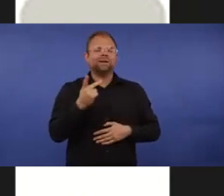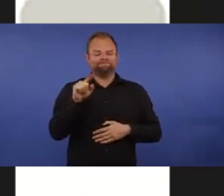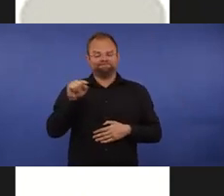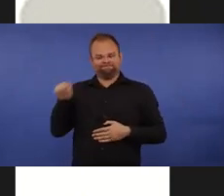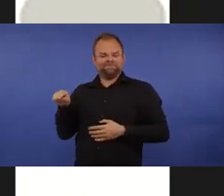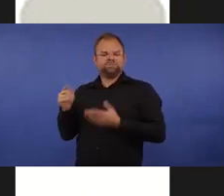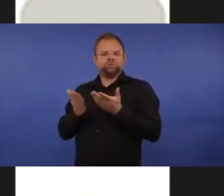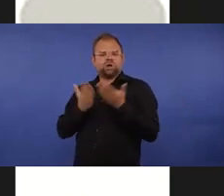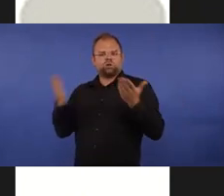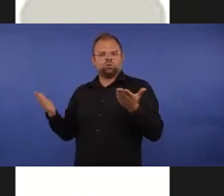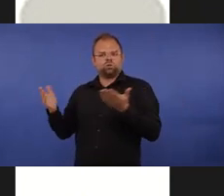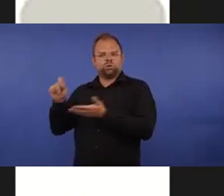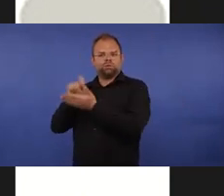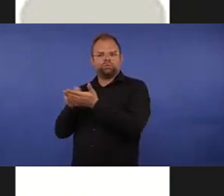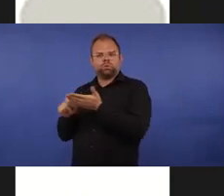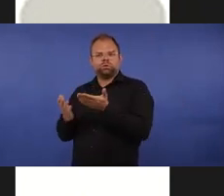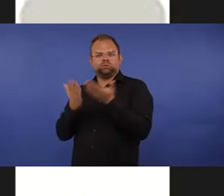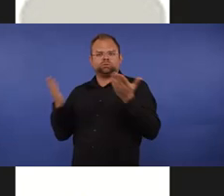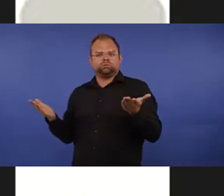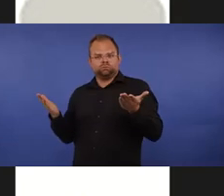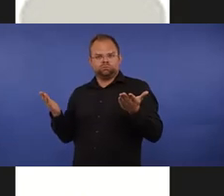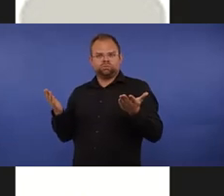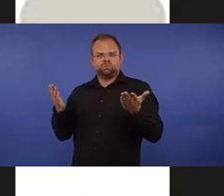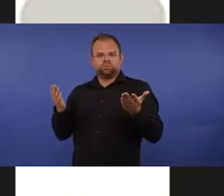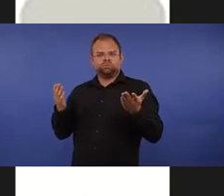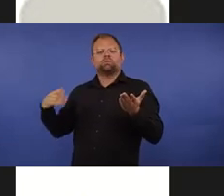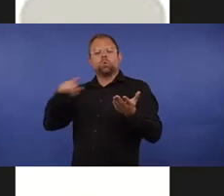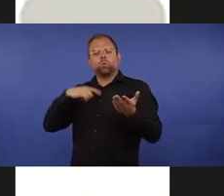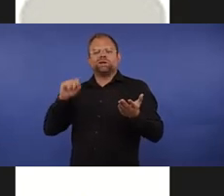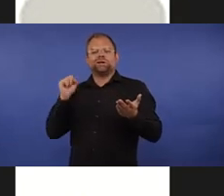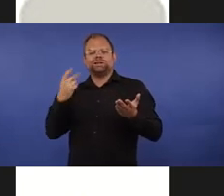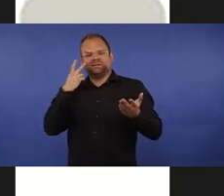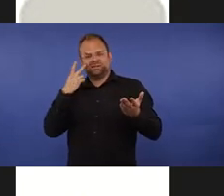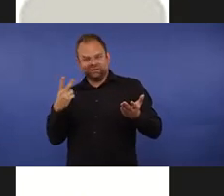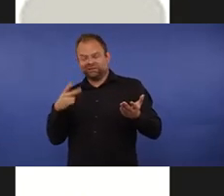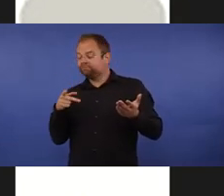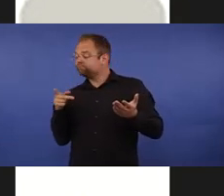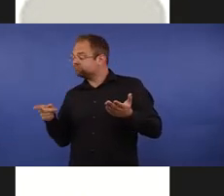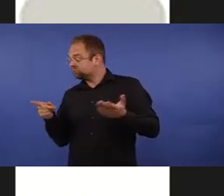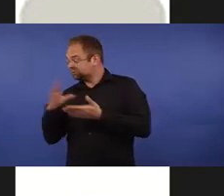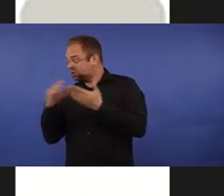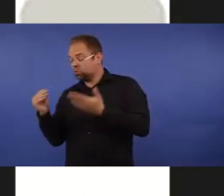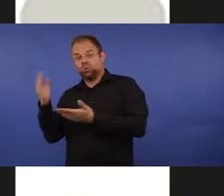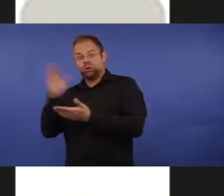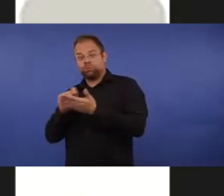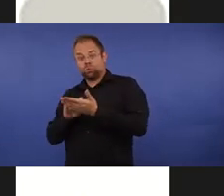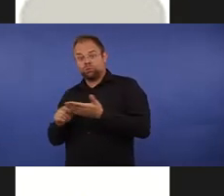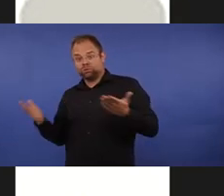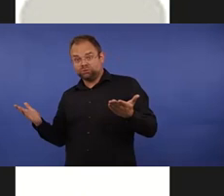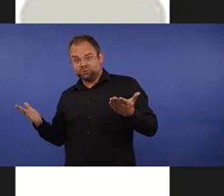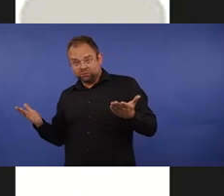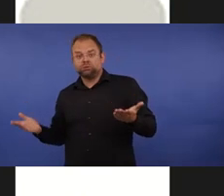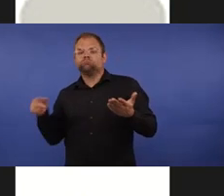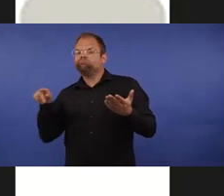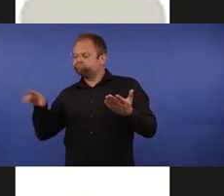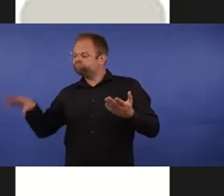with consulting with the civil society as we are doing. Thank you. Thank you very much, Amelia.